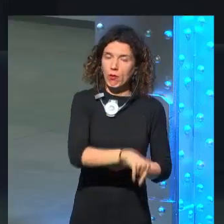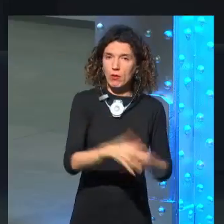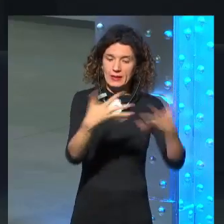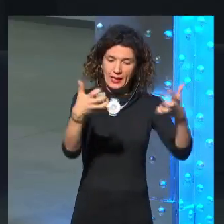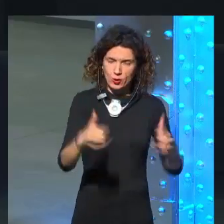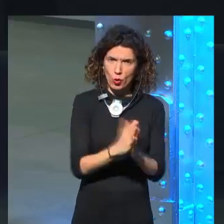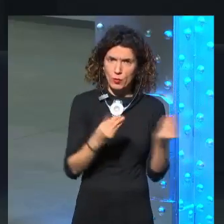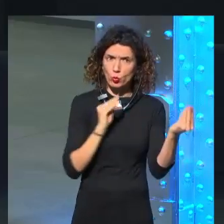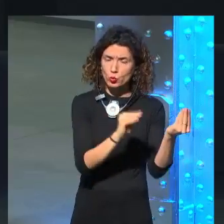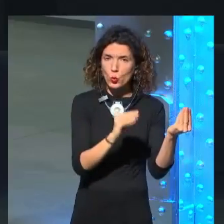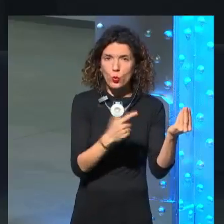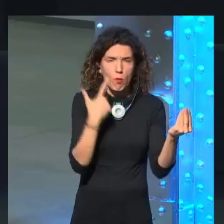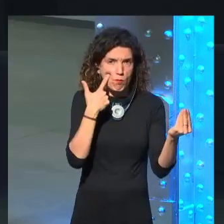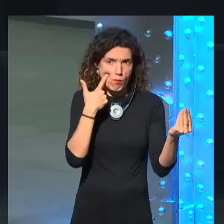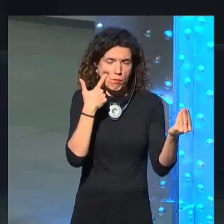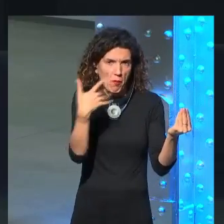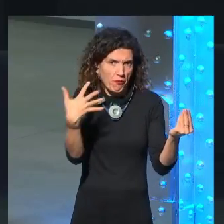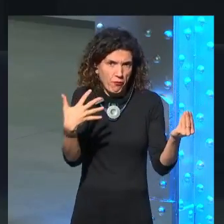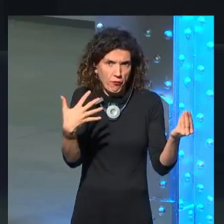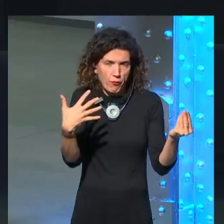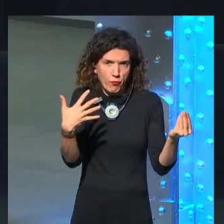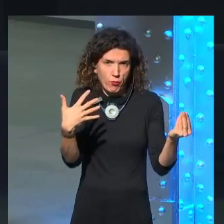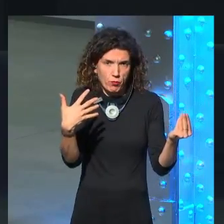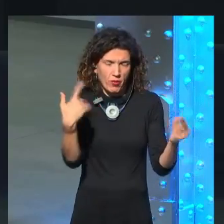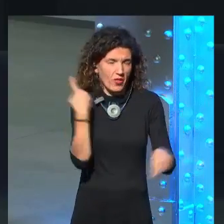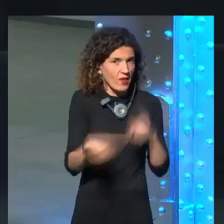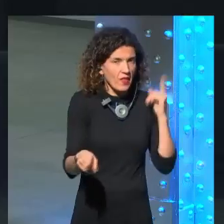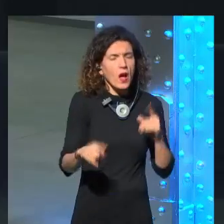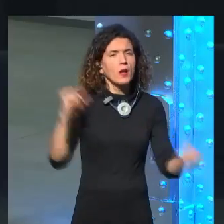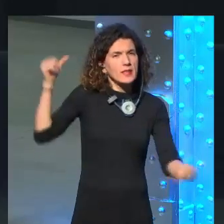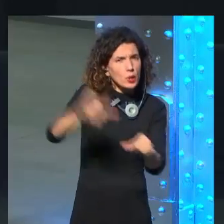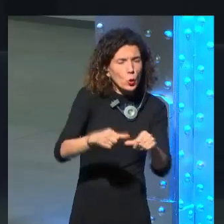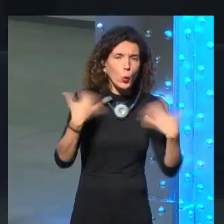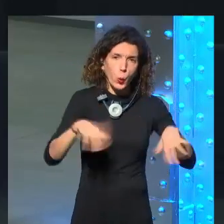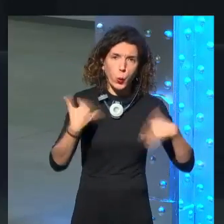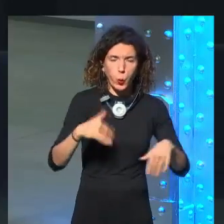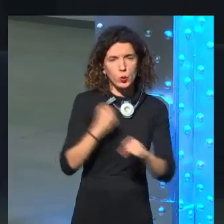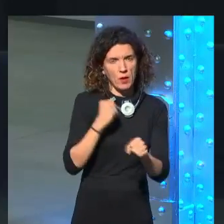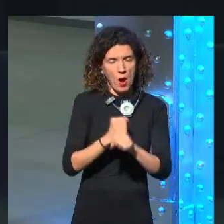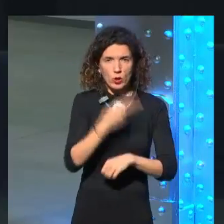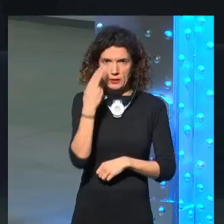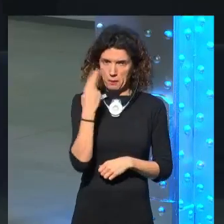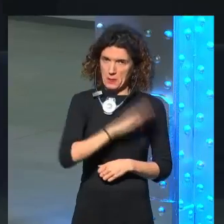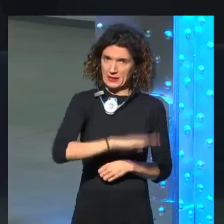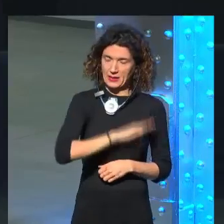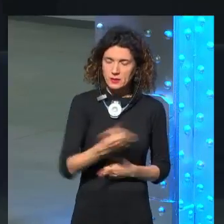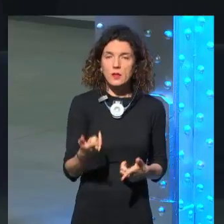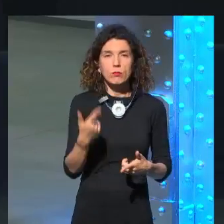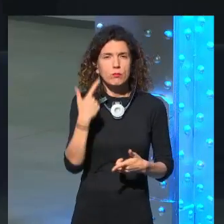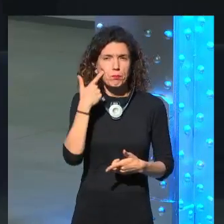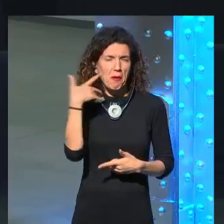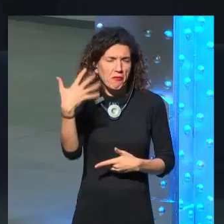of Marcus. I think that we can consider this a milestone in his long trajectory, and a